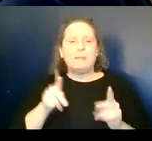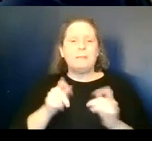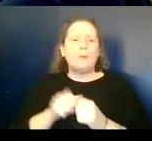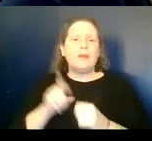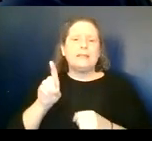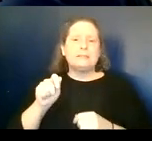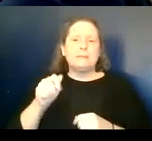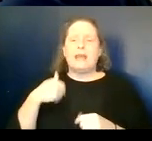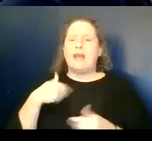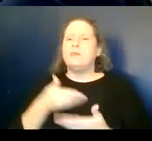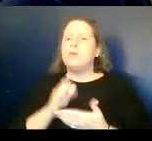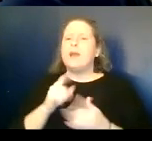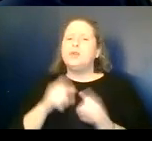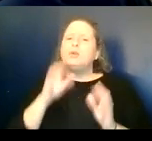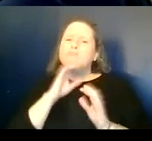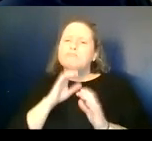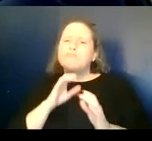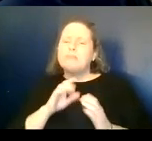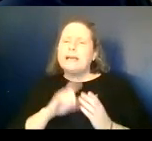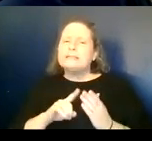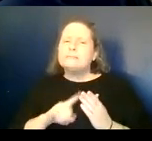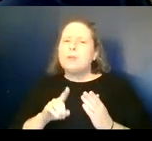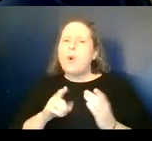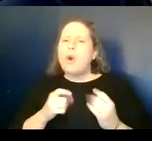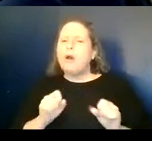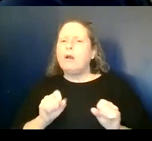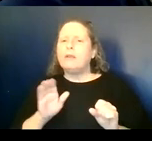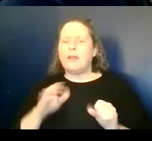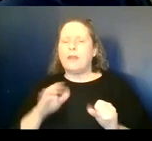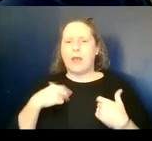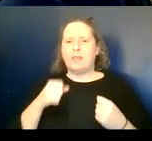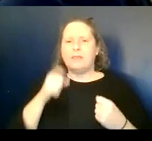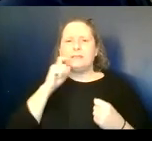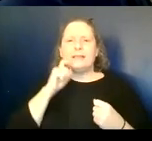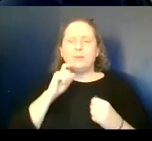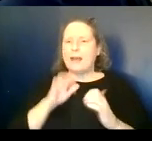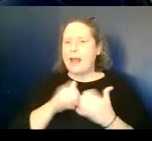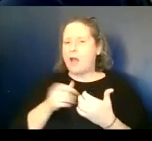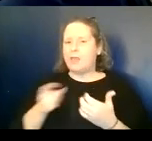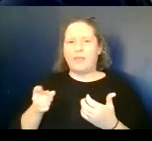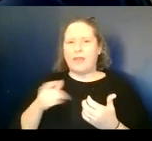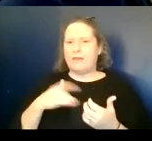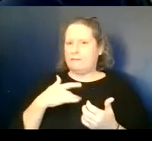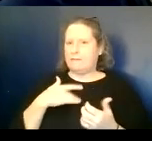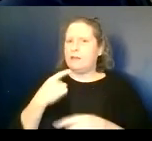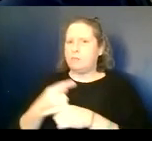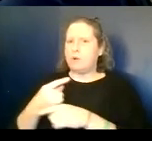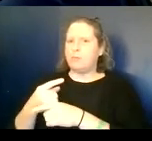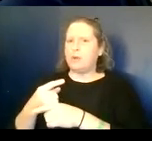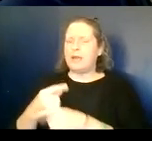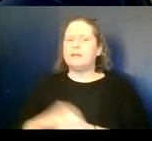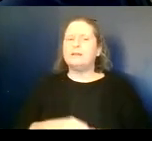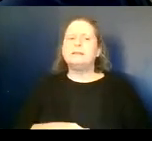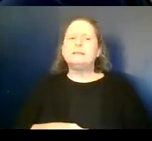healthy sexuality in the way that they see fit. It could be